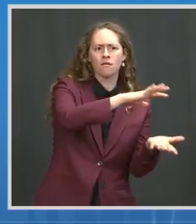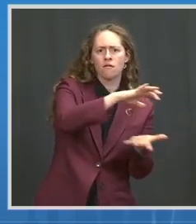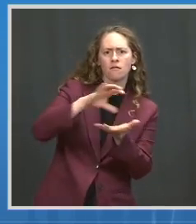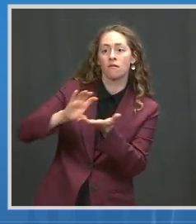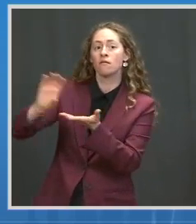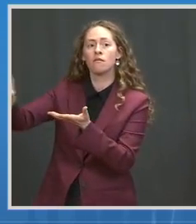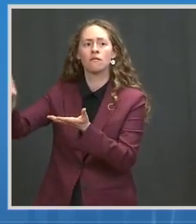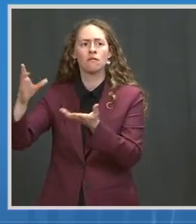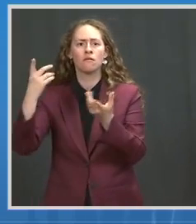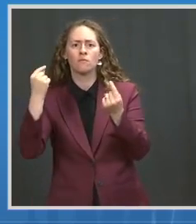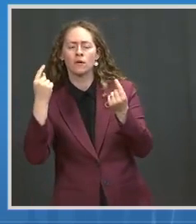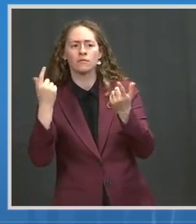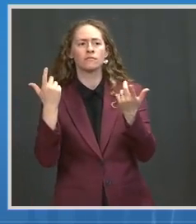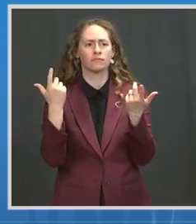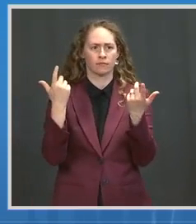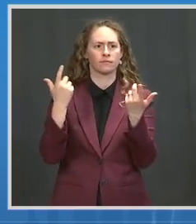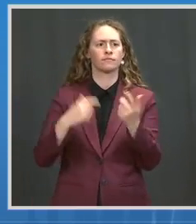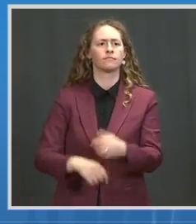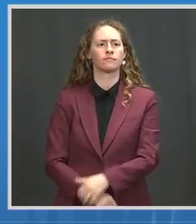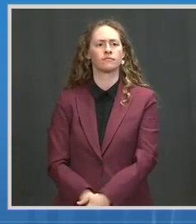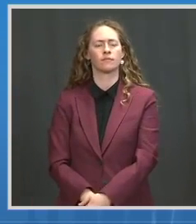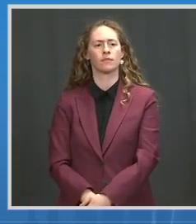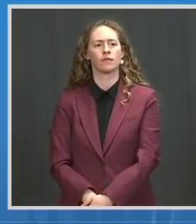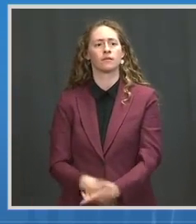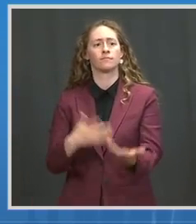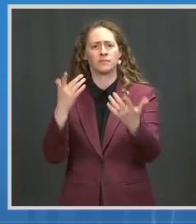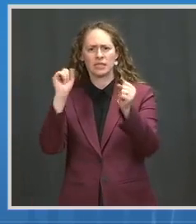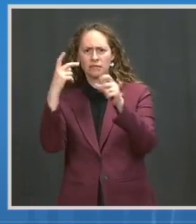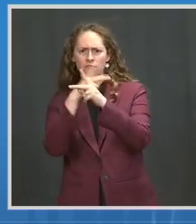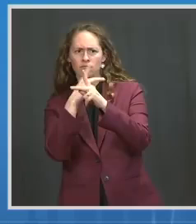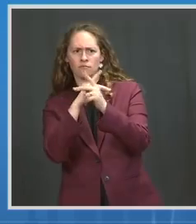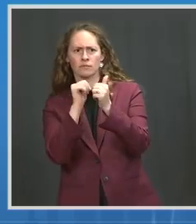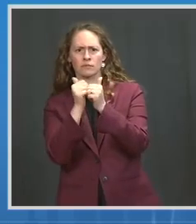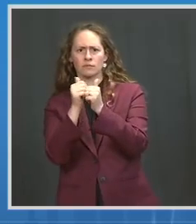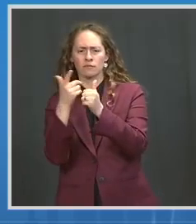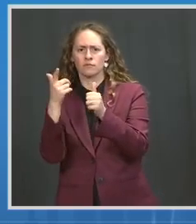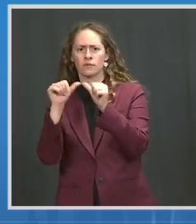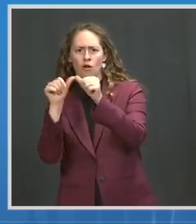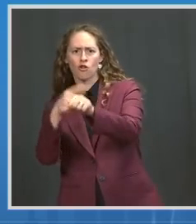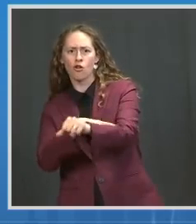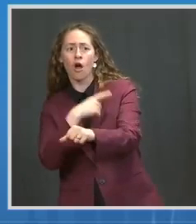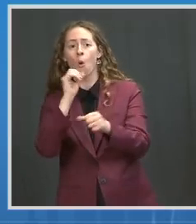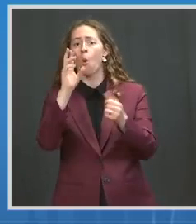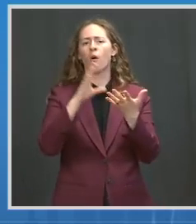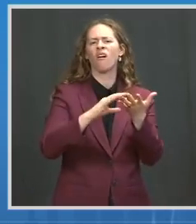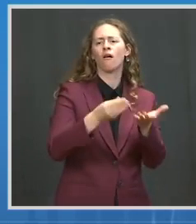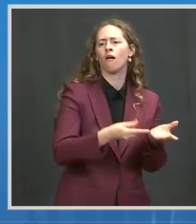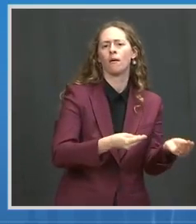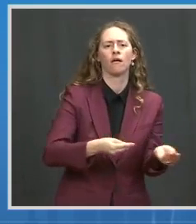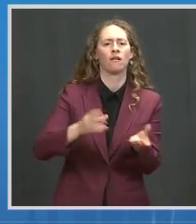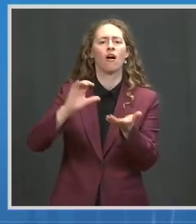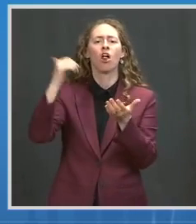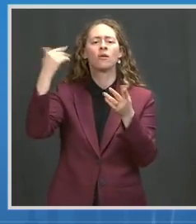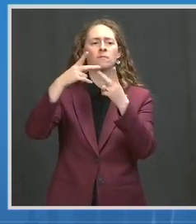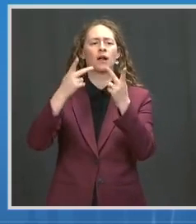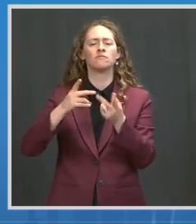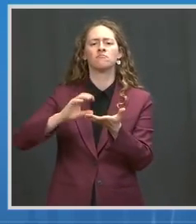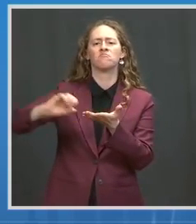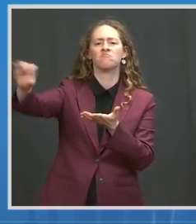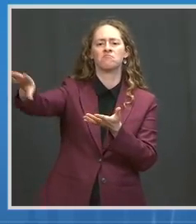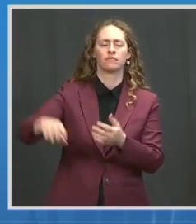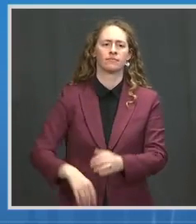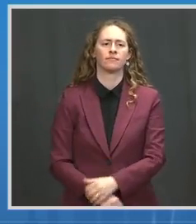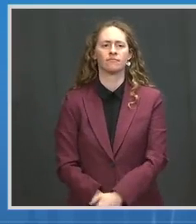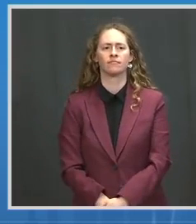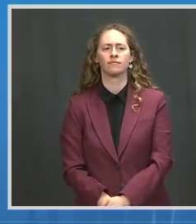longer as they go through those trials. Dr. Fauci, do you want to take the other piece? Yes, thank you, Andy. A good question.